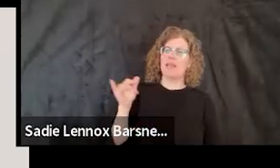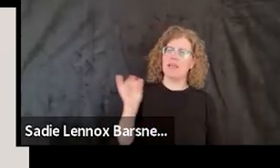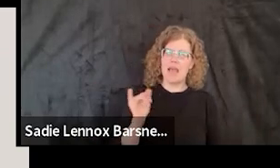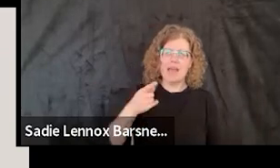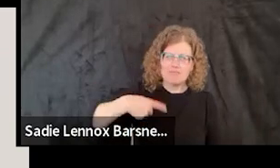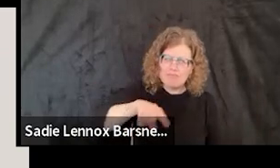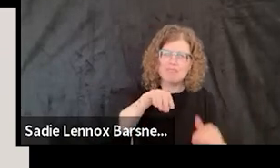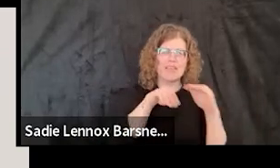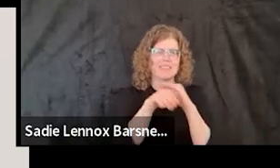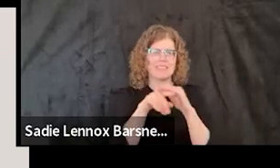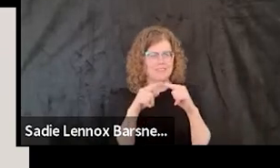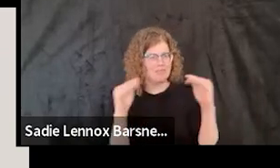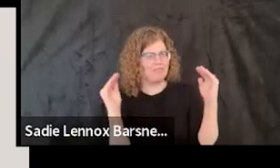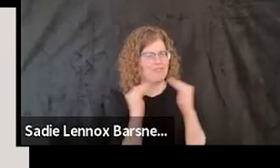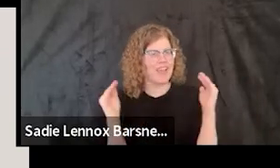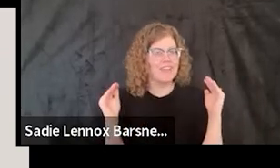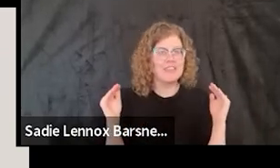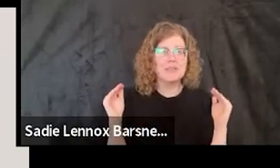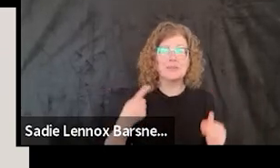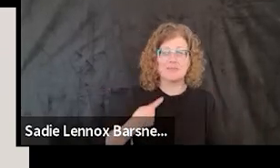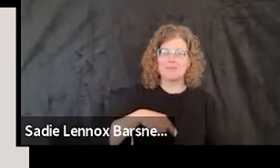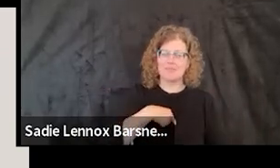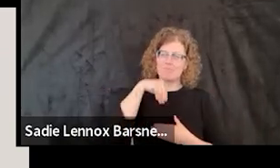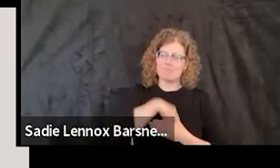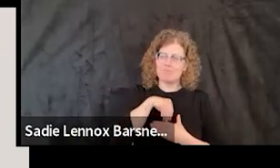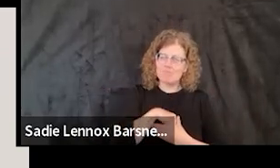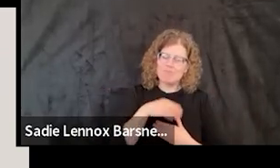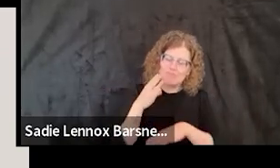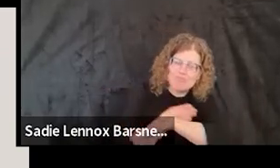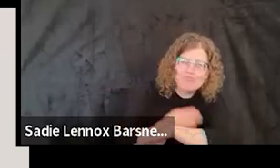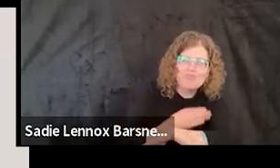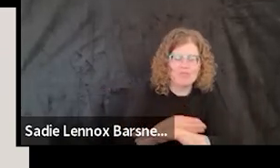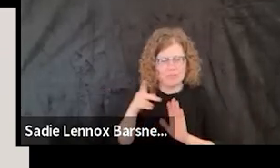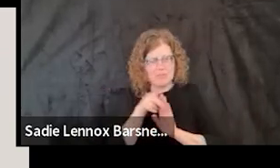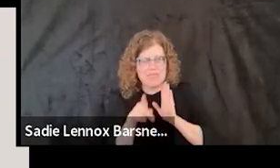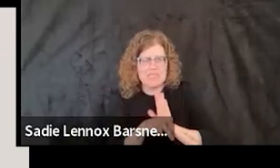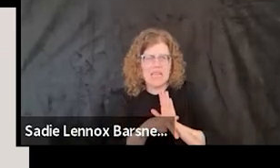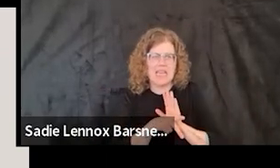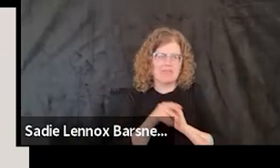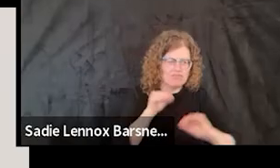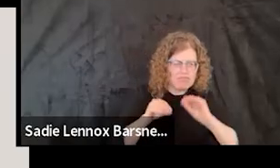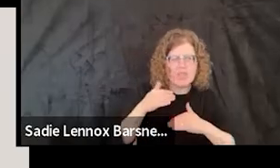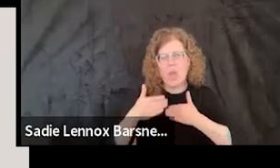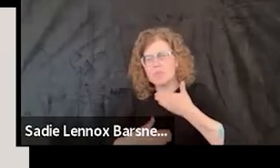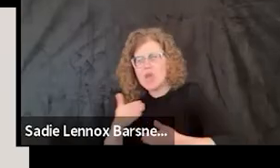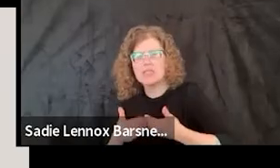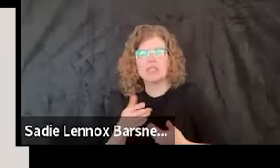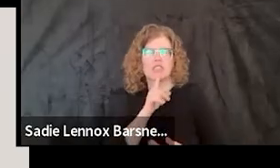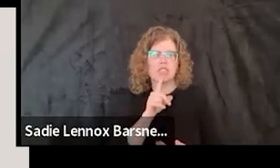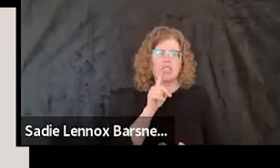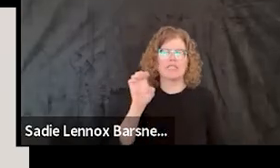our processes and policies around equity, accessibility, and accommodation, we still have a long way to